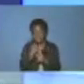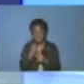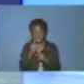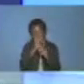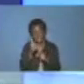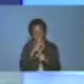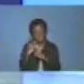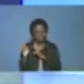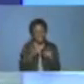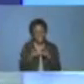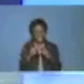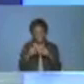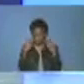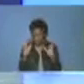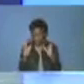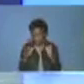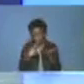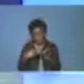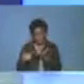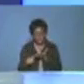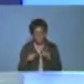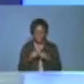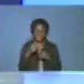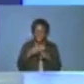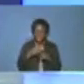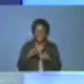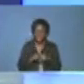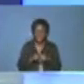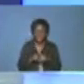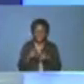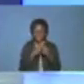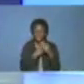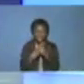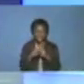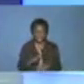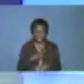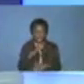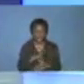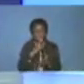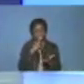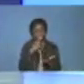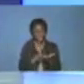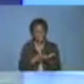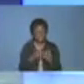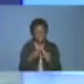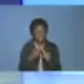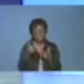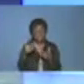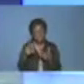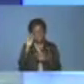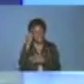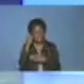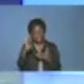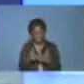are ready to complete negotiations as soon as the union's formal response to the government's latest proposal is communicated.